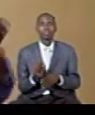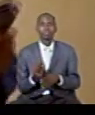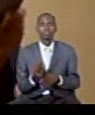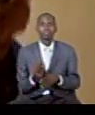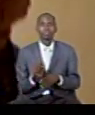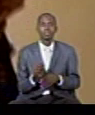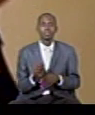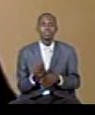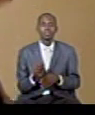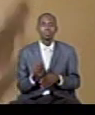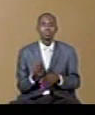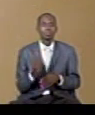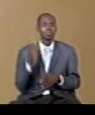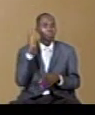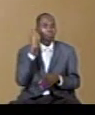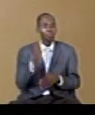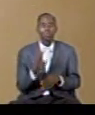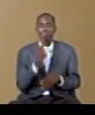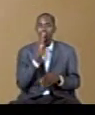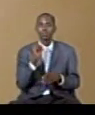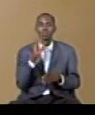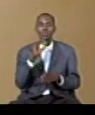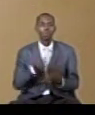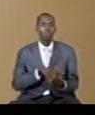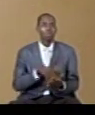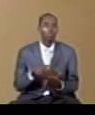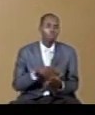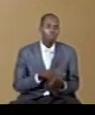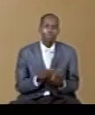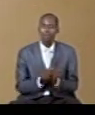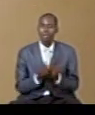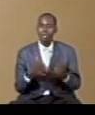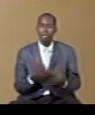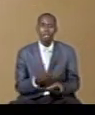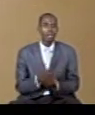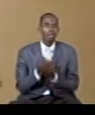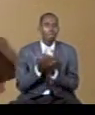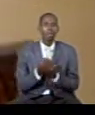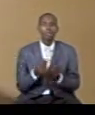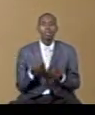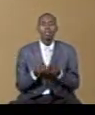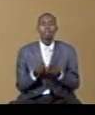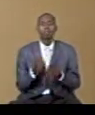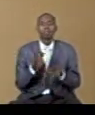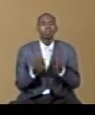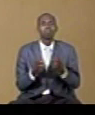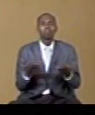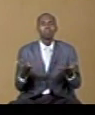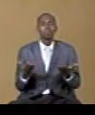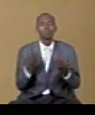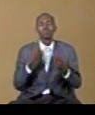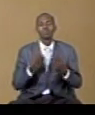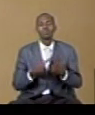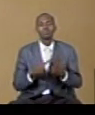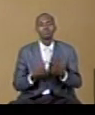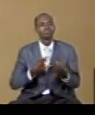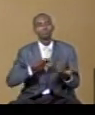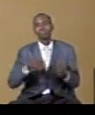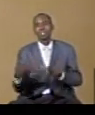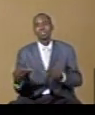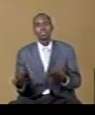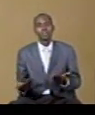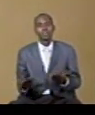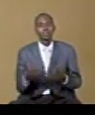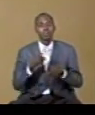so down, helpless, as if I want to give up. But